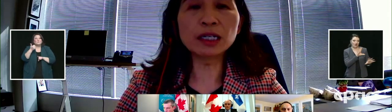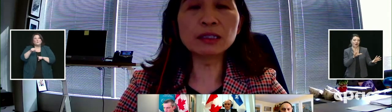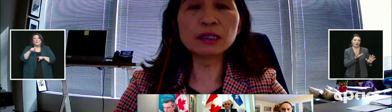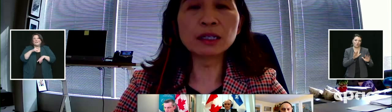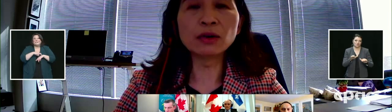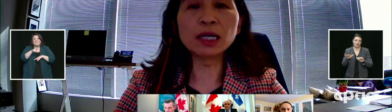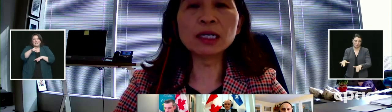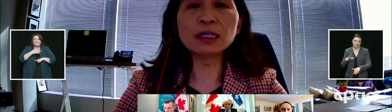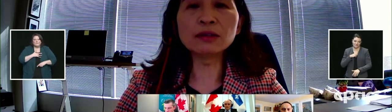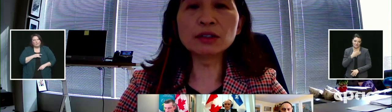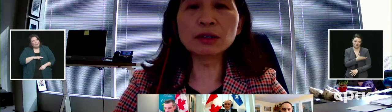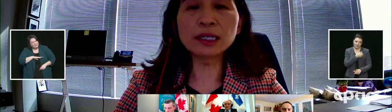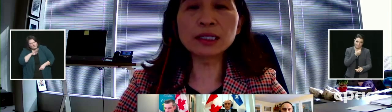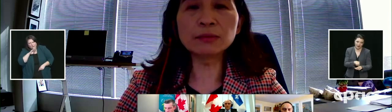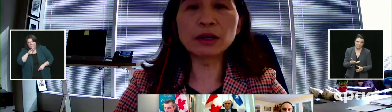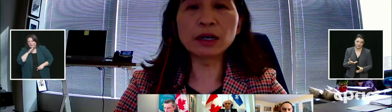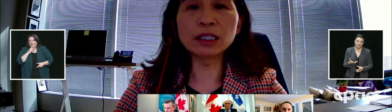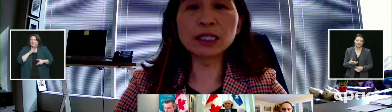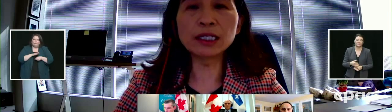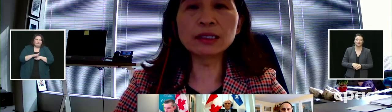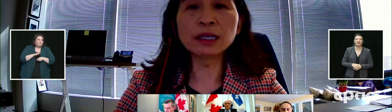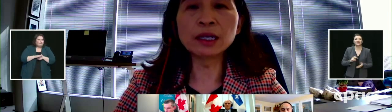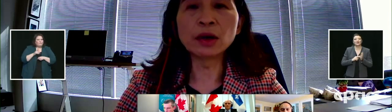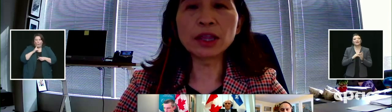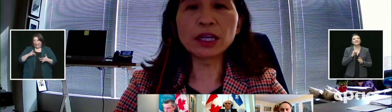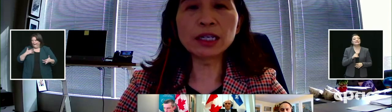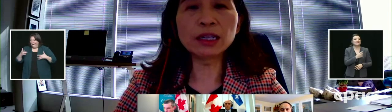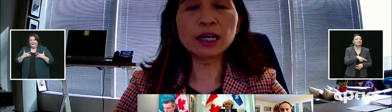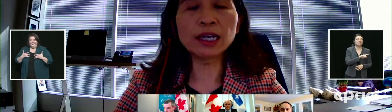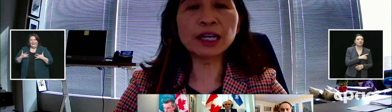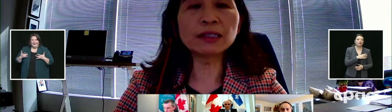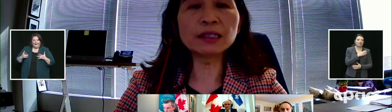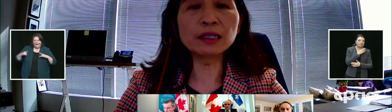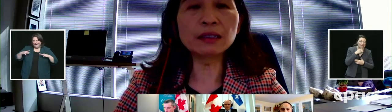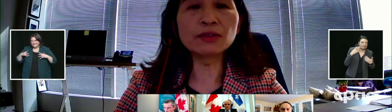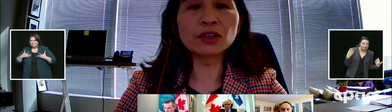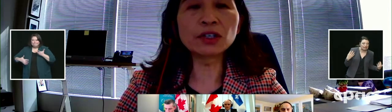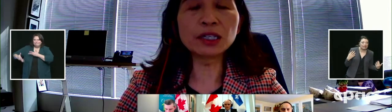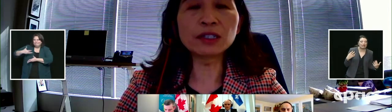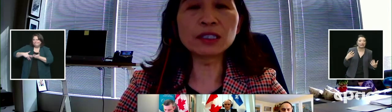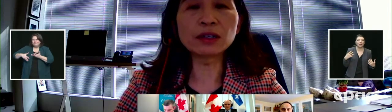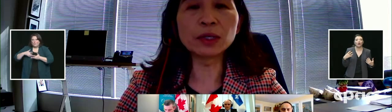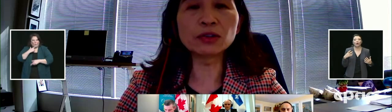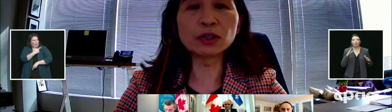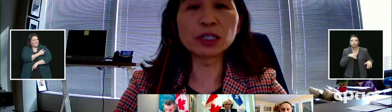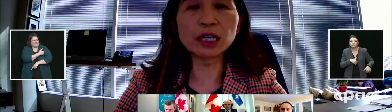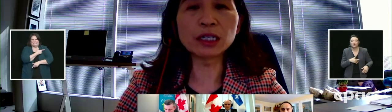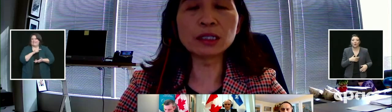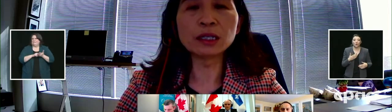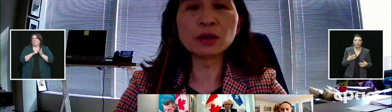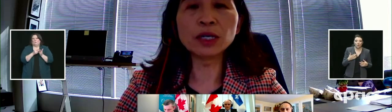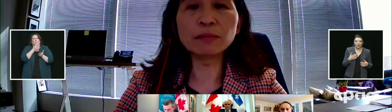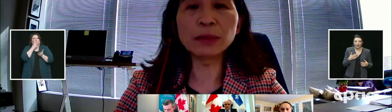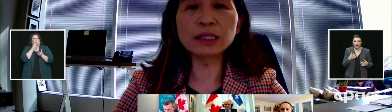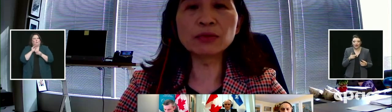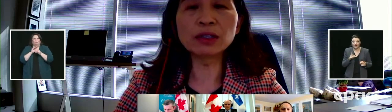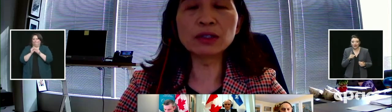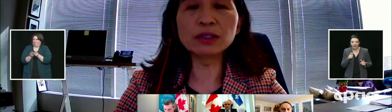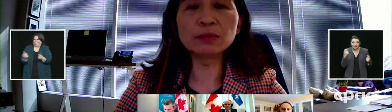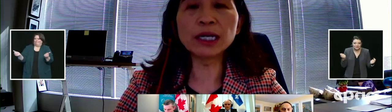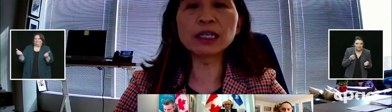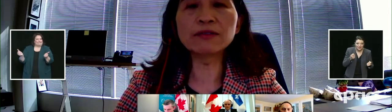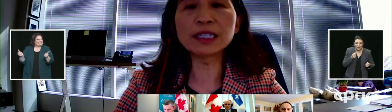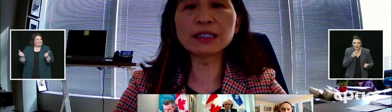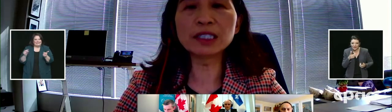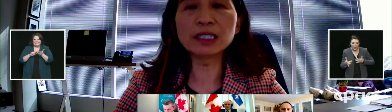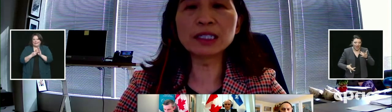tired or a little too excited about holidays or thinking that vaccines could give us a quick shortcut, we are met with a new